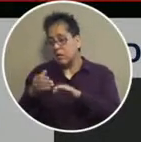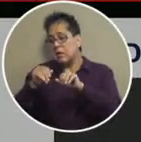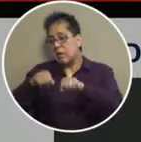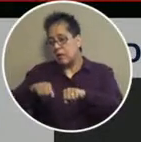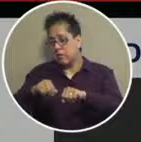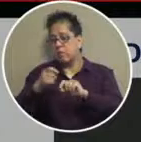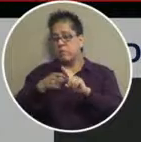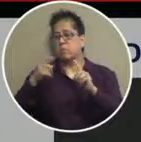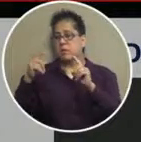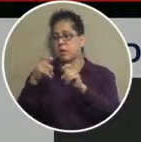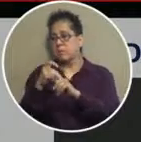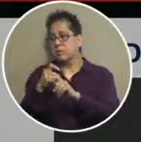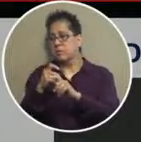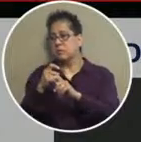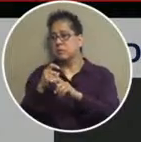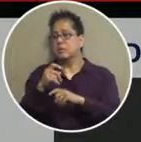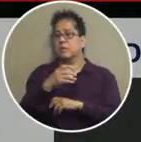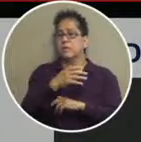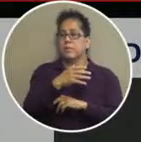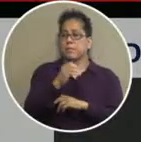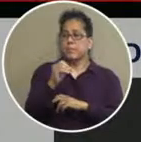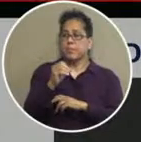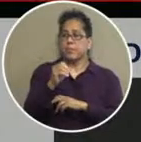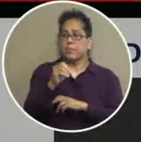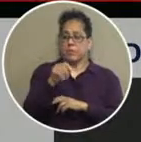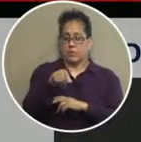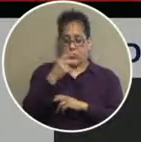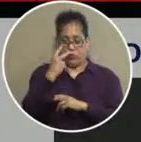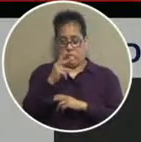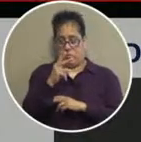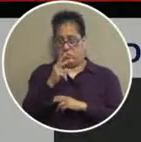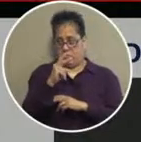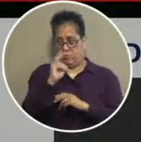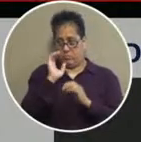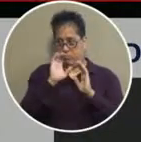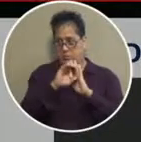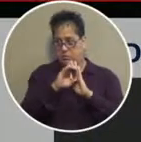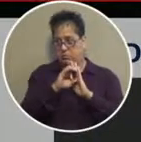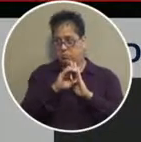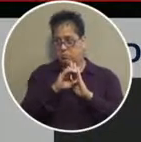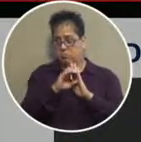complications. And we can see it very clearly.